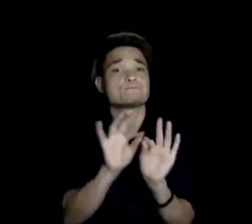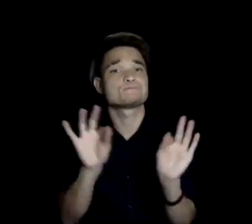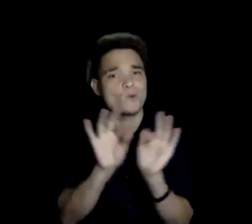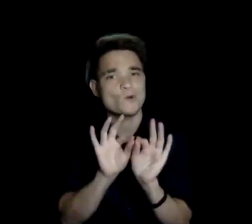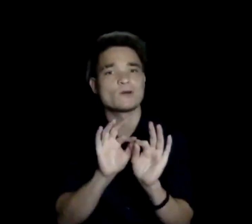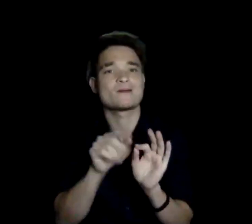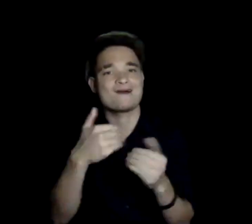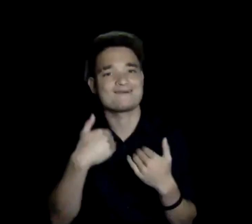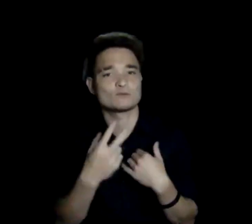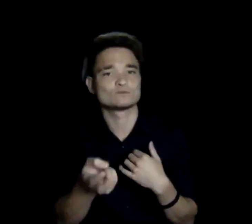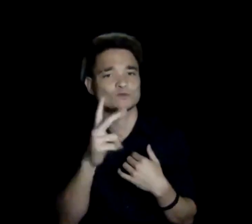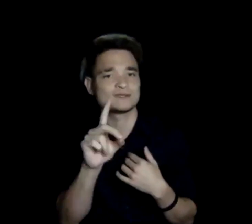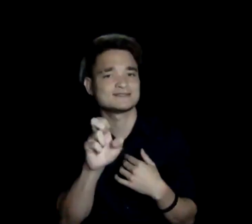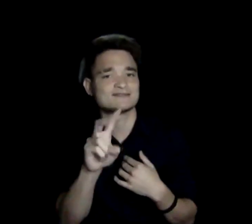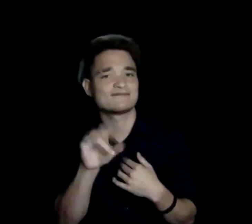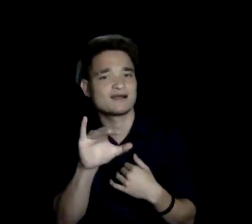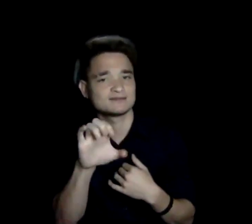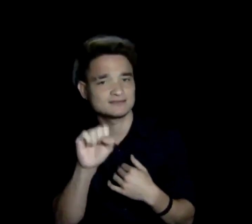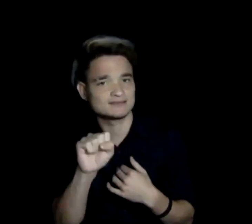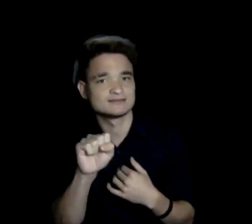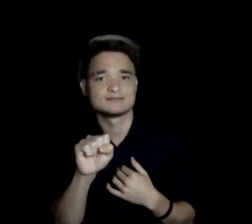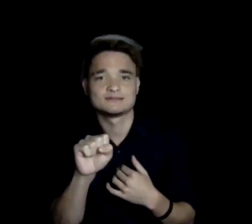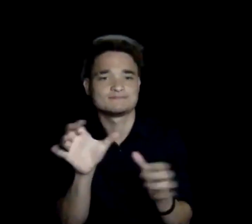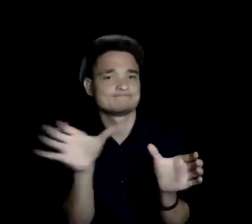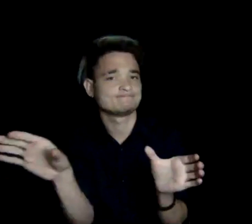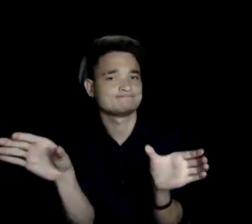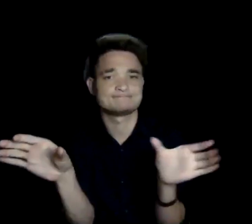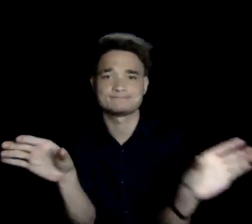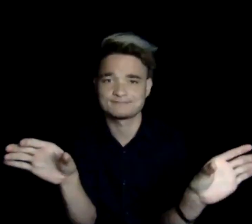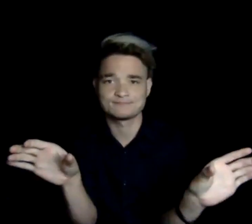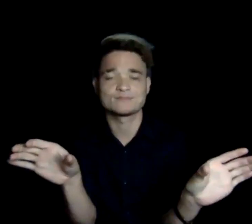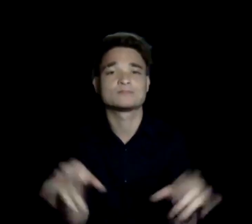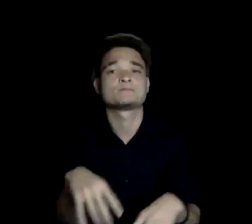an ASL interpretation. It's important to have two devices.